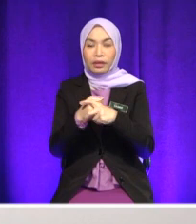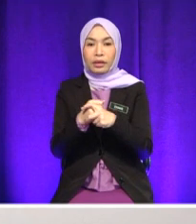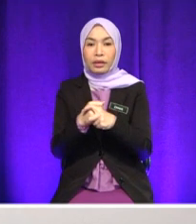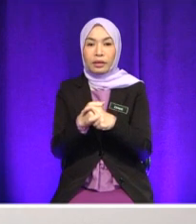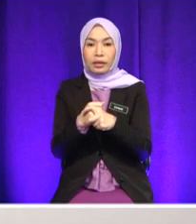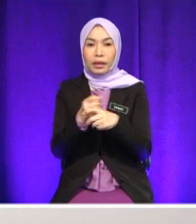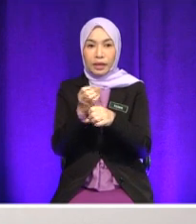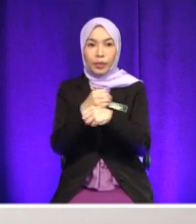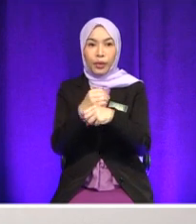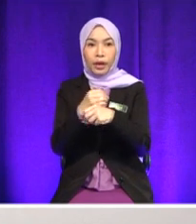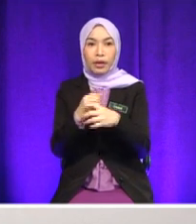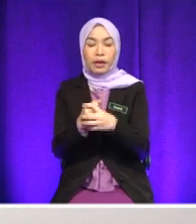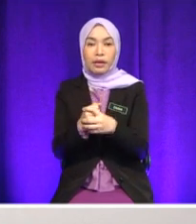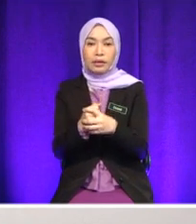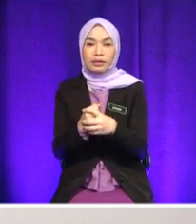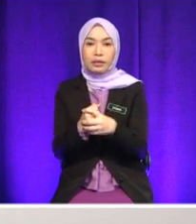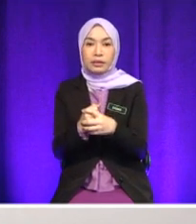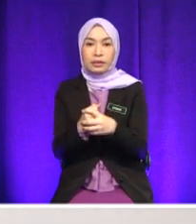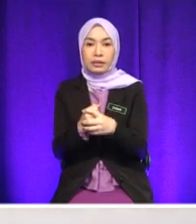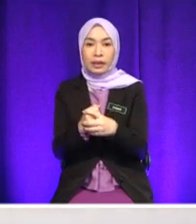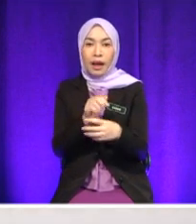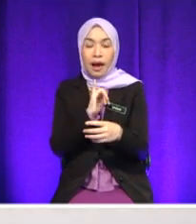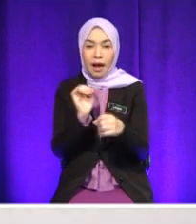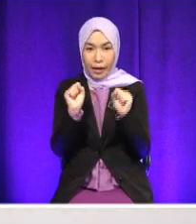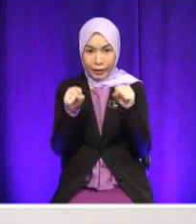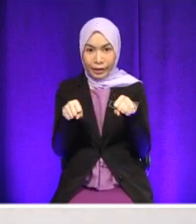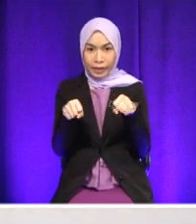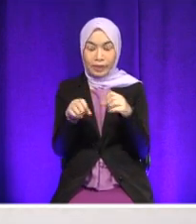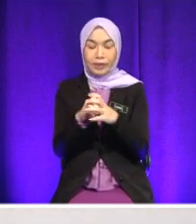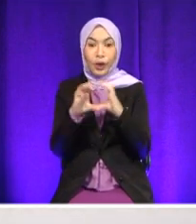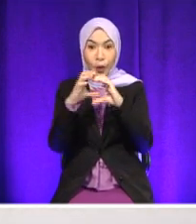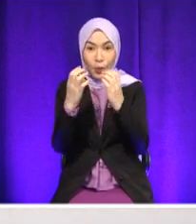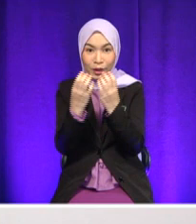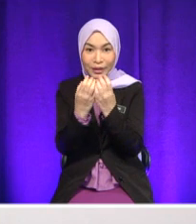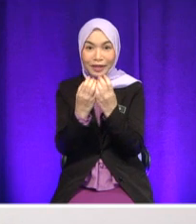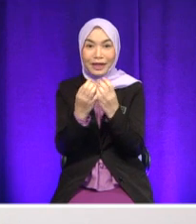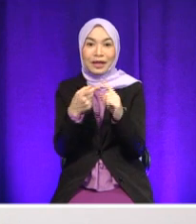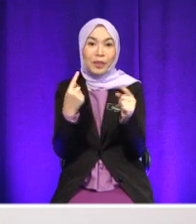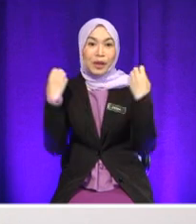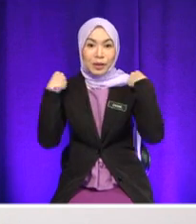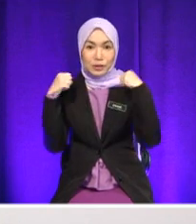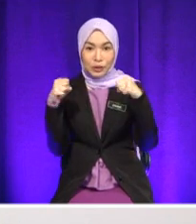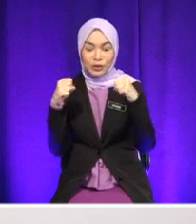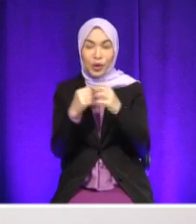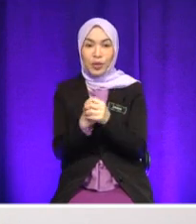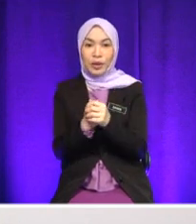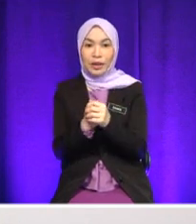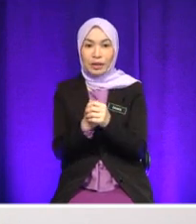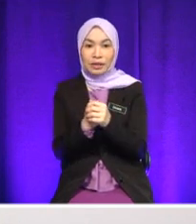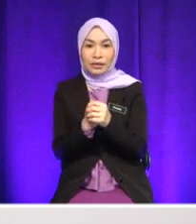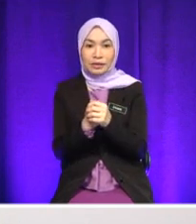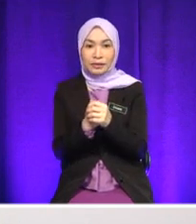I totally agree with you, Fuliang. Hannah can collect feedback of her shop from the Facebook page